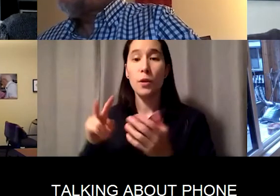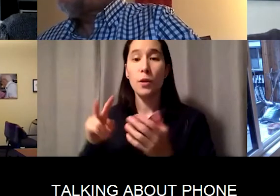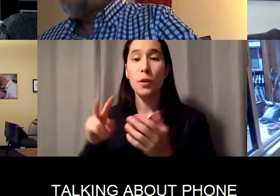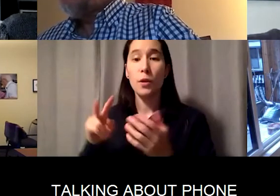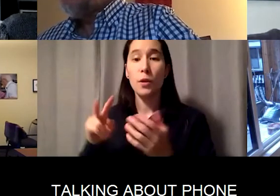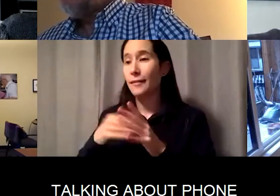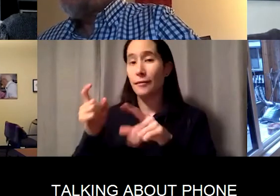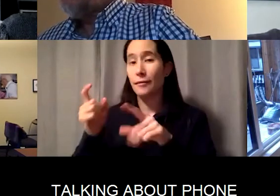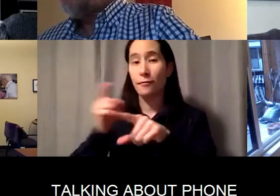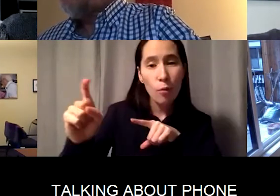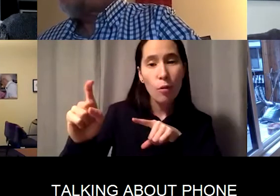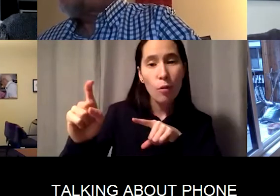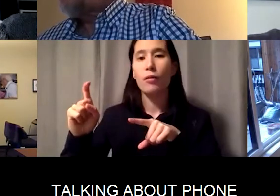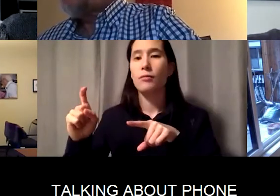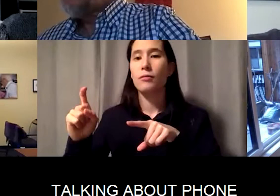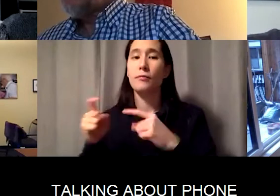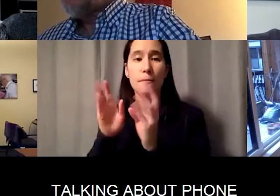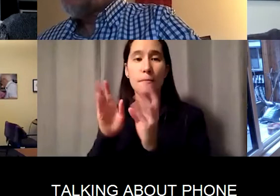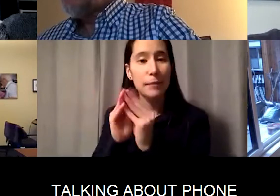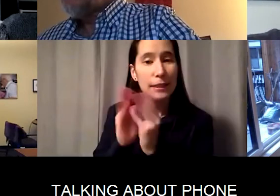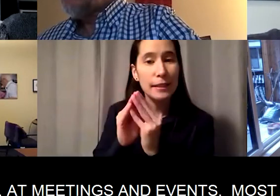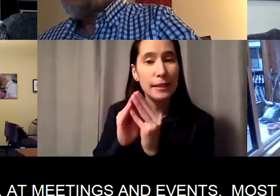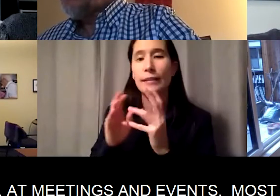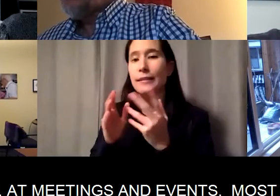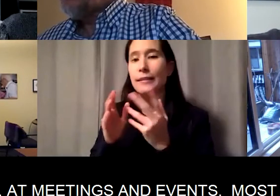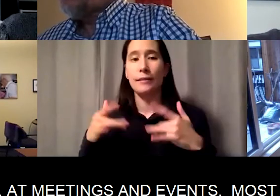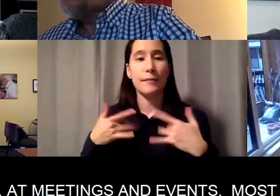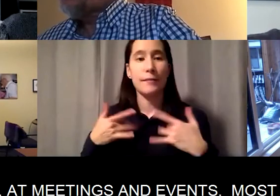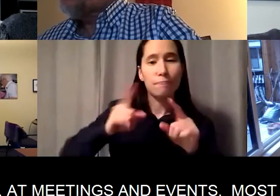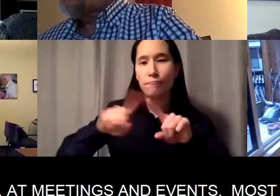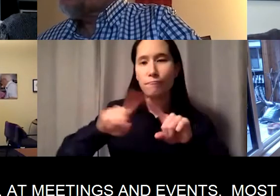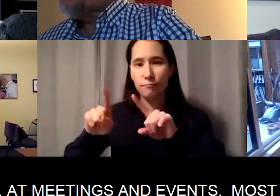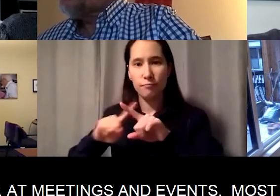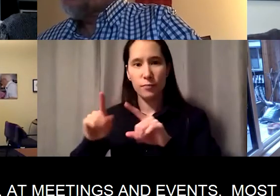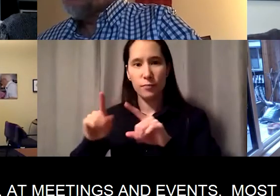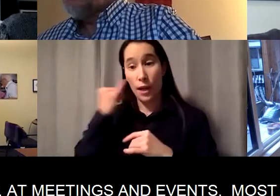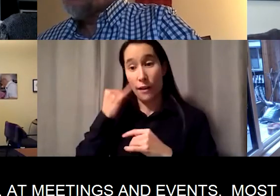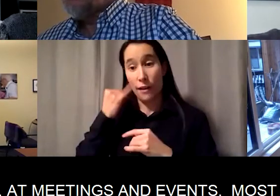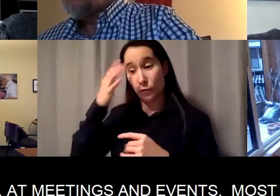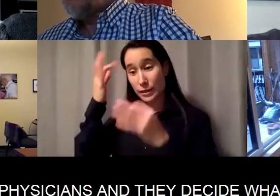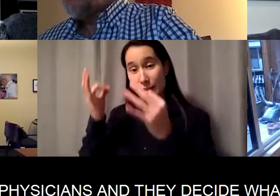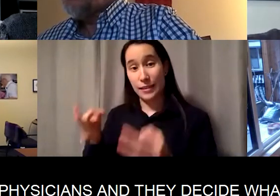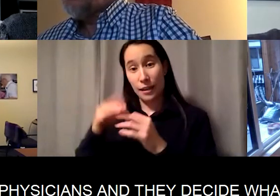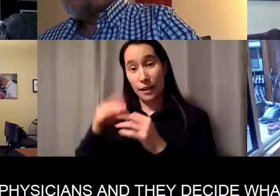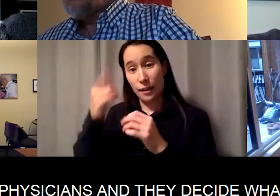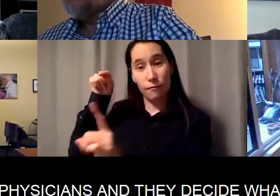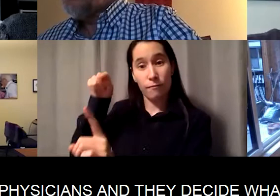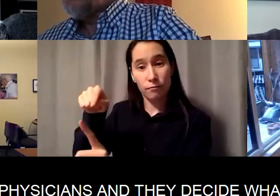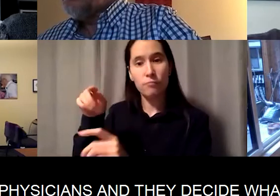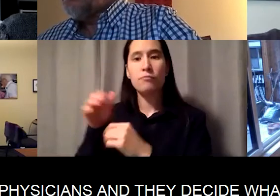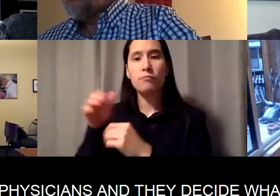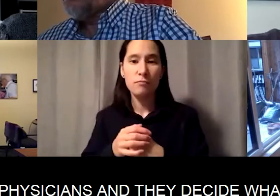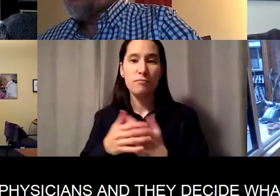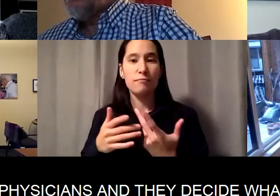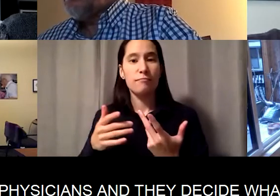calls, setting up meetings in advance. Most of the physicians, and these are the ones who decide what medication, they're actually not in long-term care very much, right? They